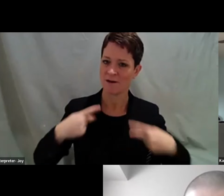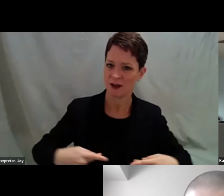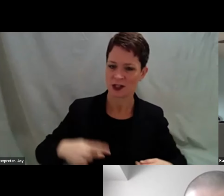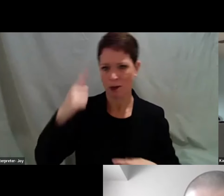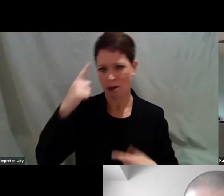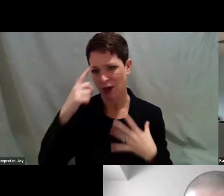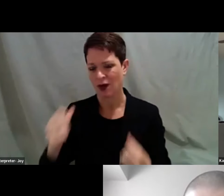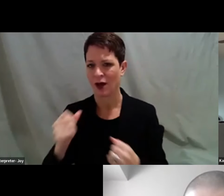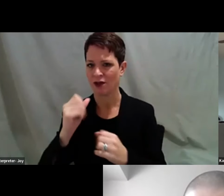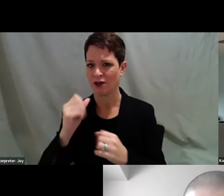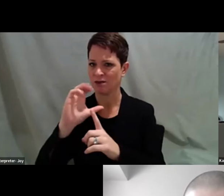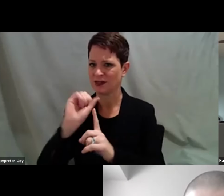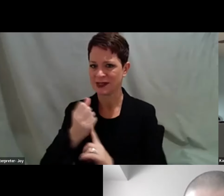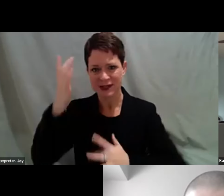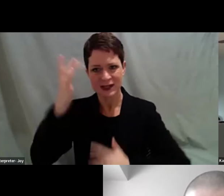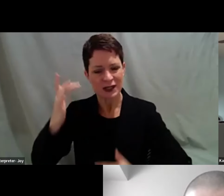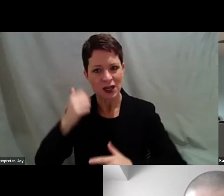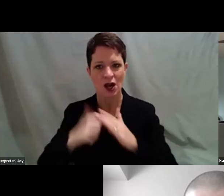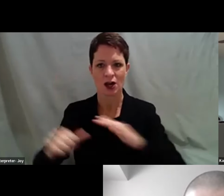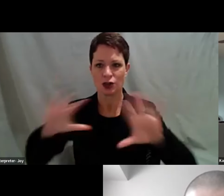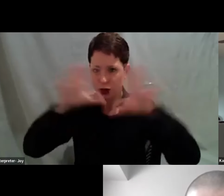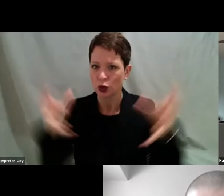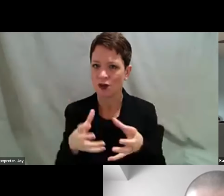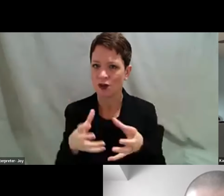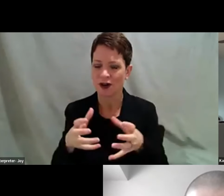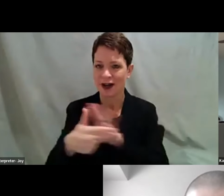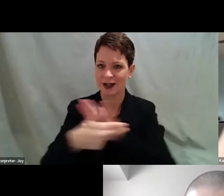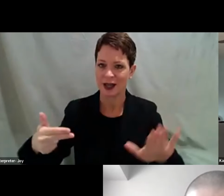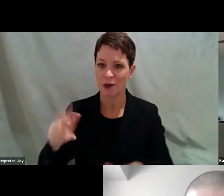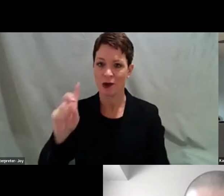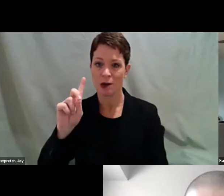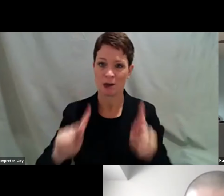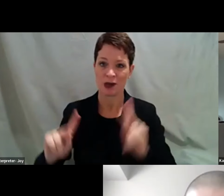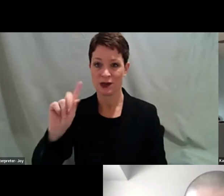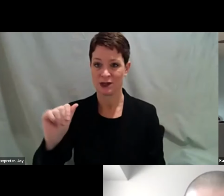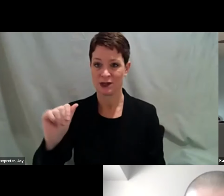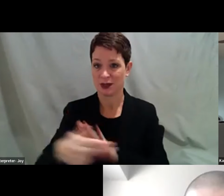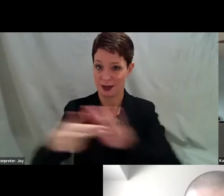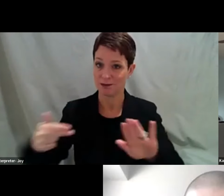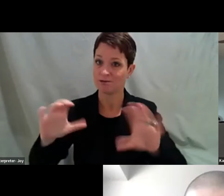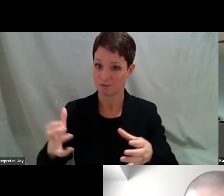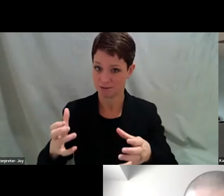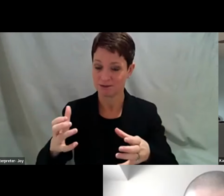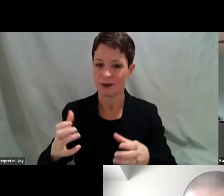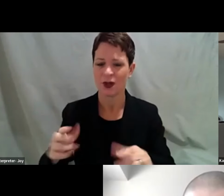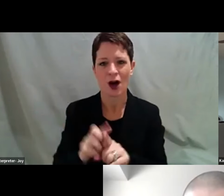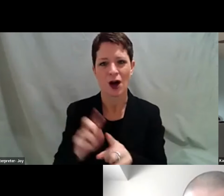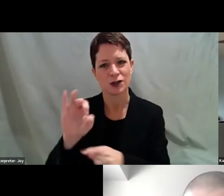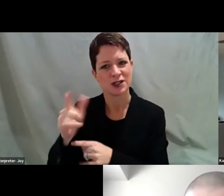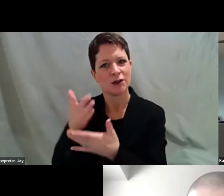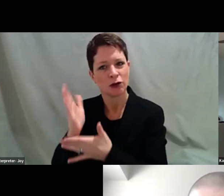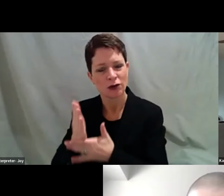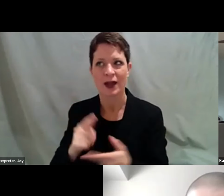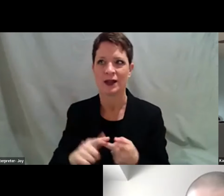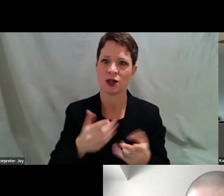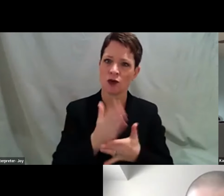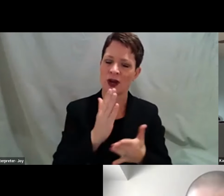health conditions under the unified label of people with disabilities, and to think of our civil rights, our rights